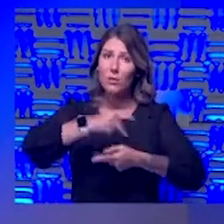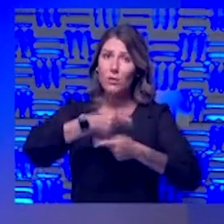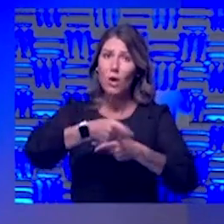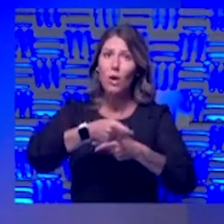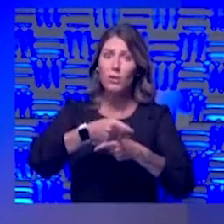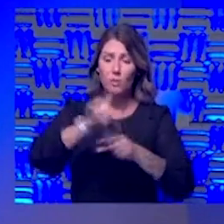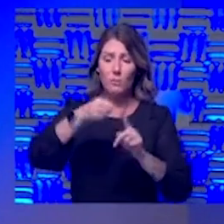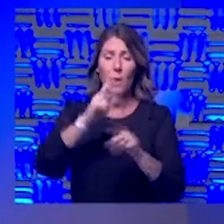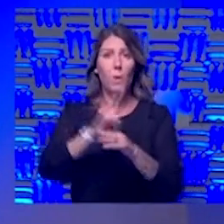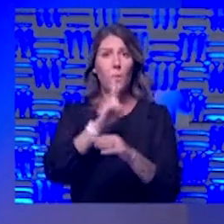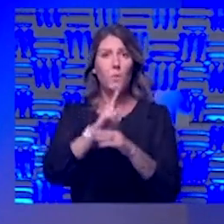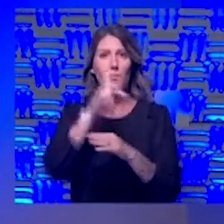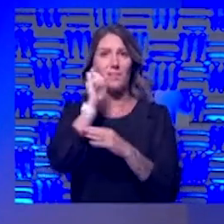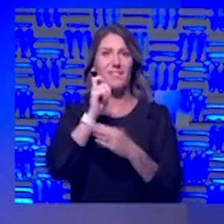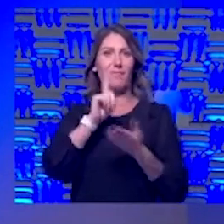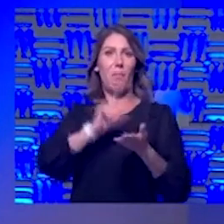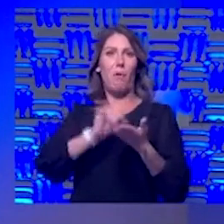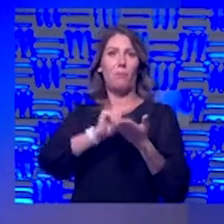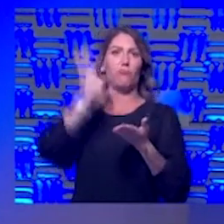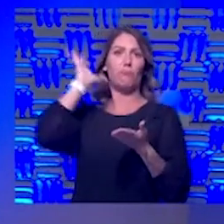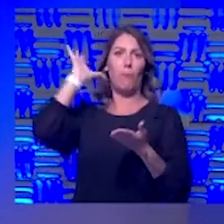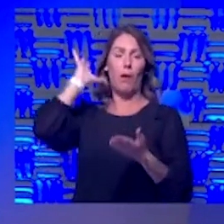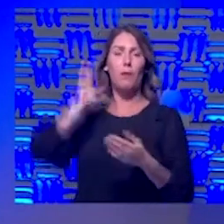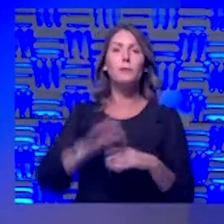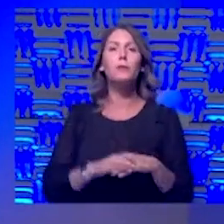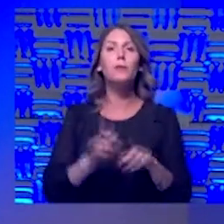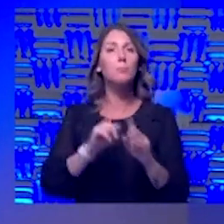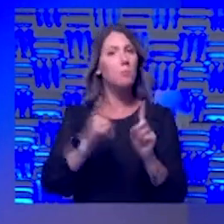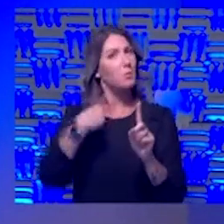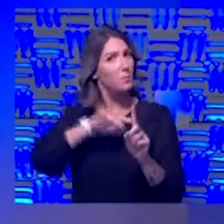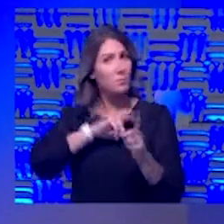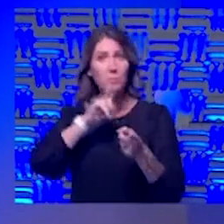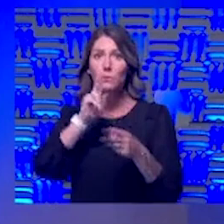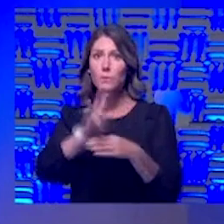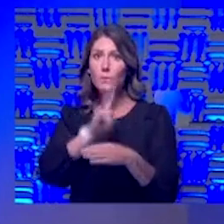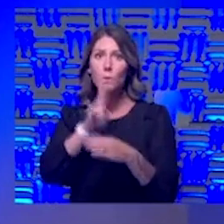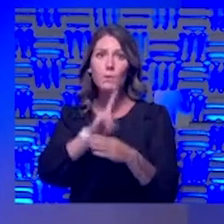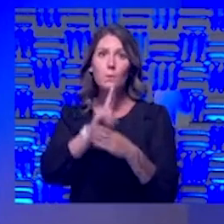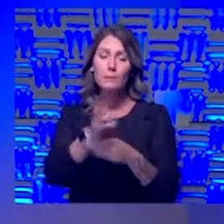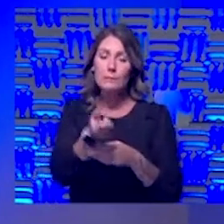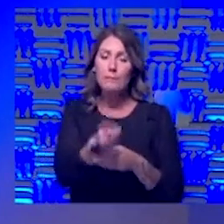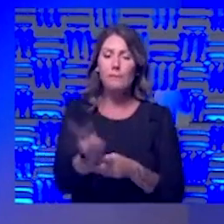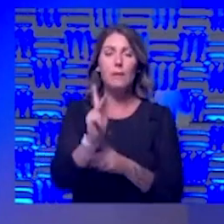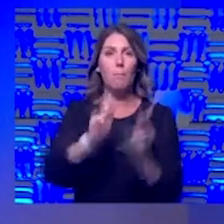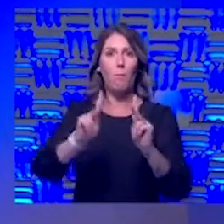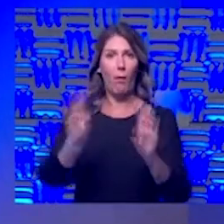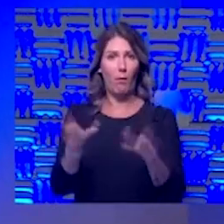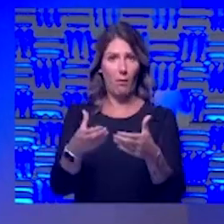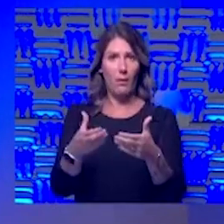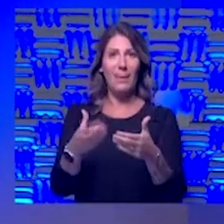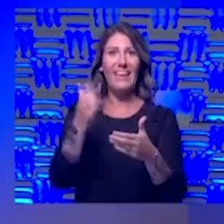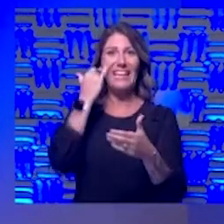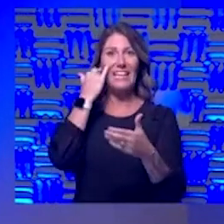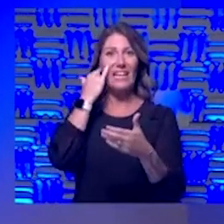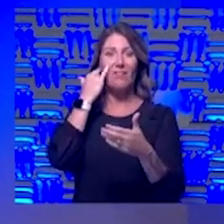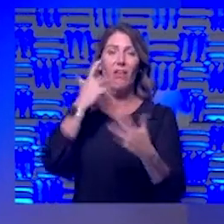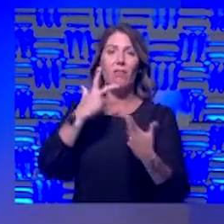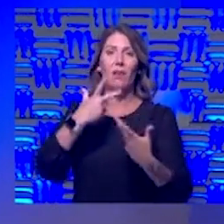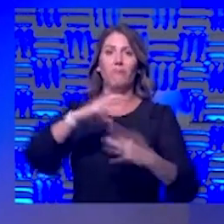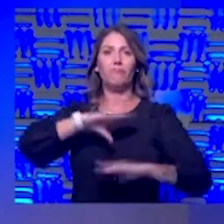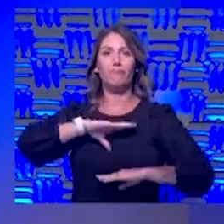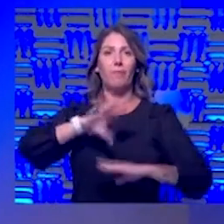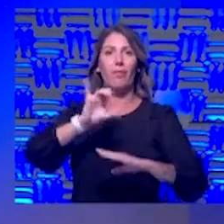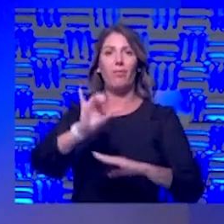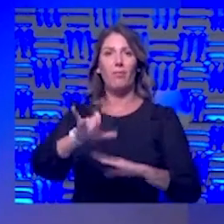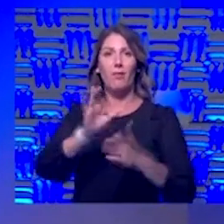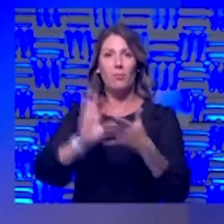it because of what was published before, but we have been using it in some of the populations, again, if they meet criteria, just to